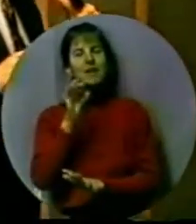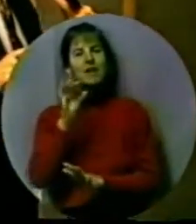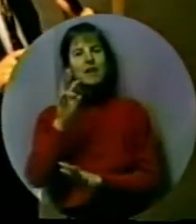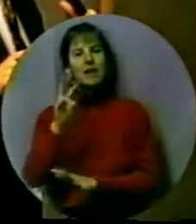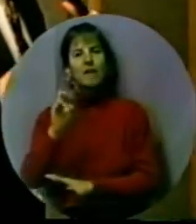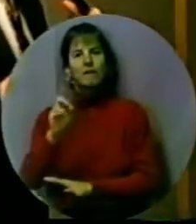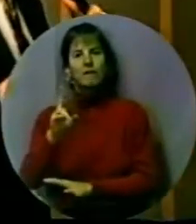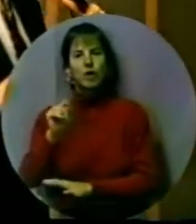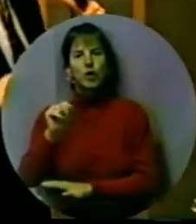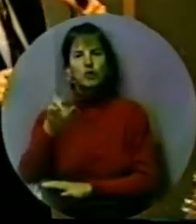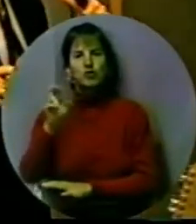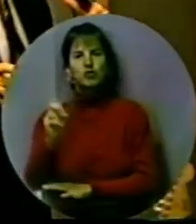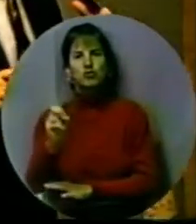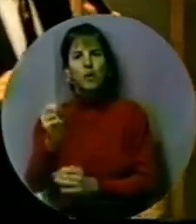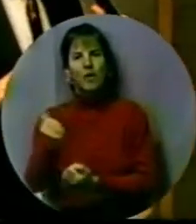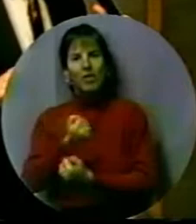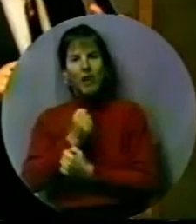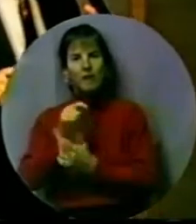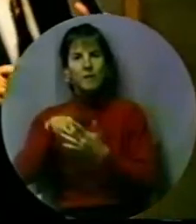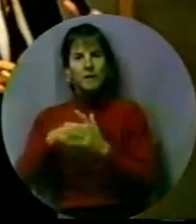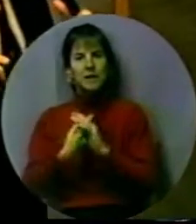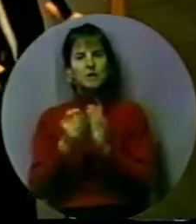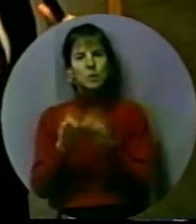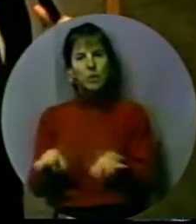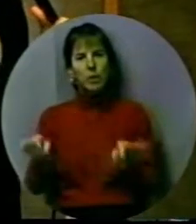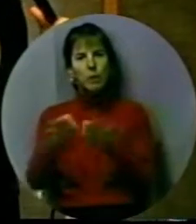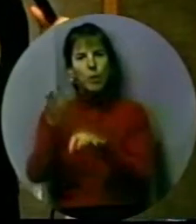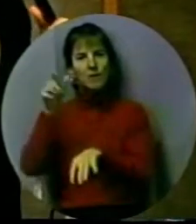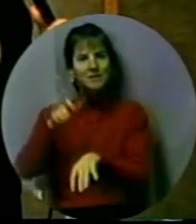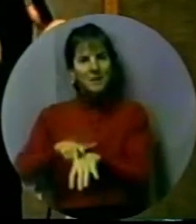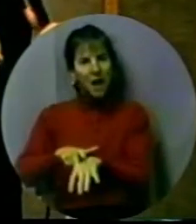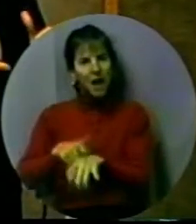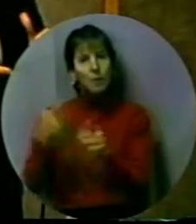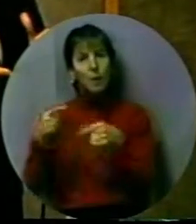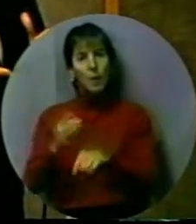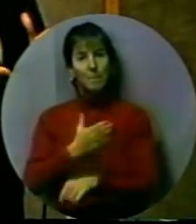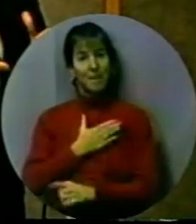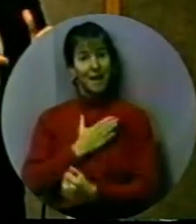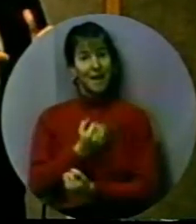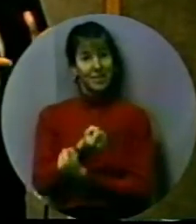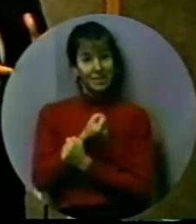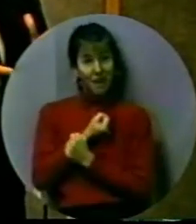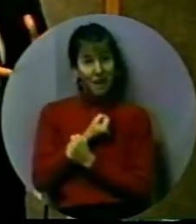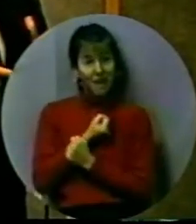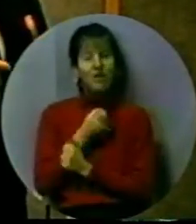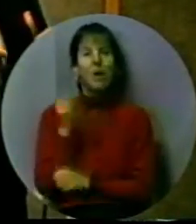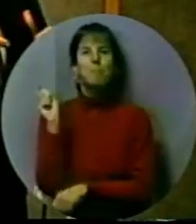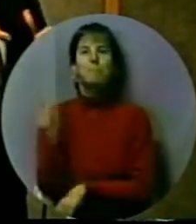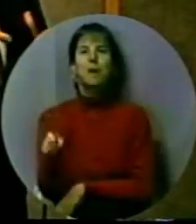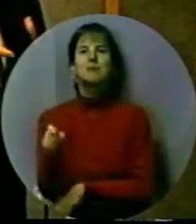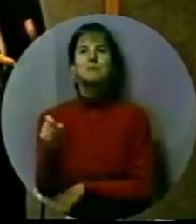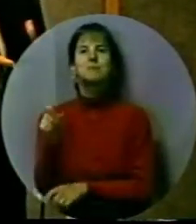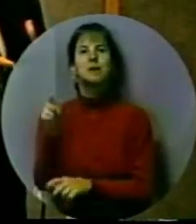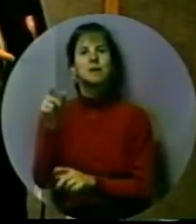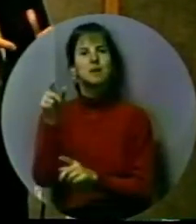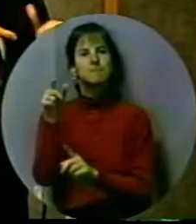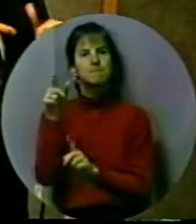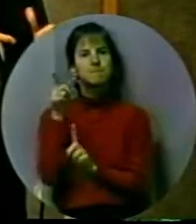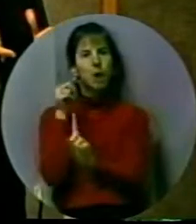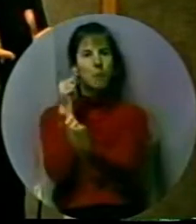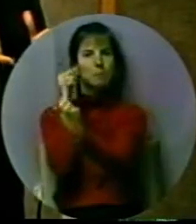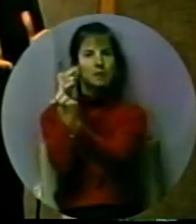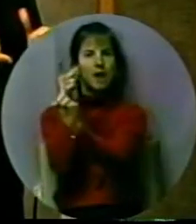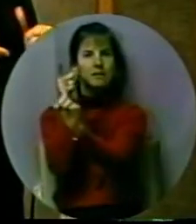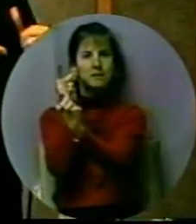Virtue love begins with the only important time when my love must be objective